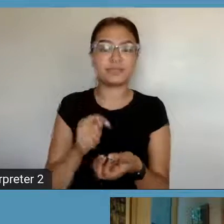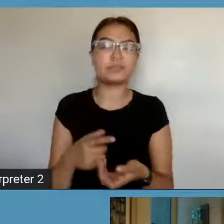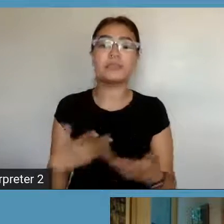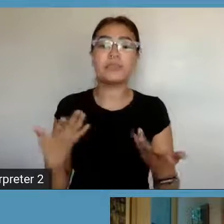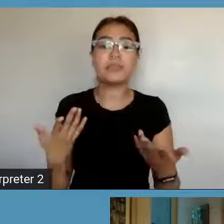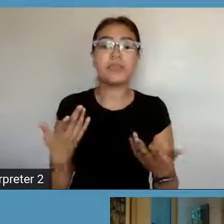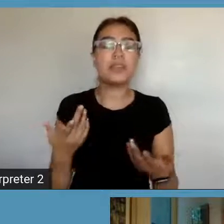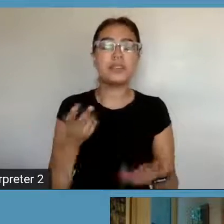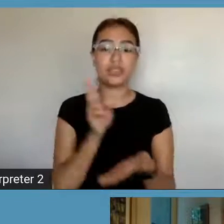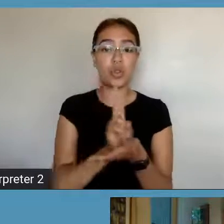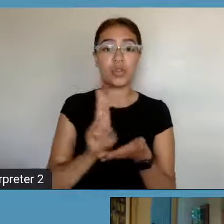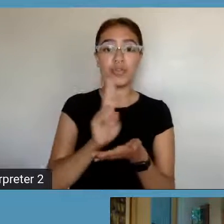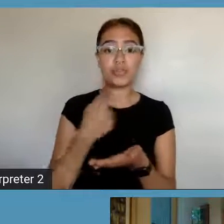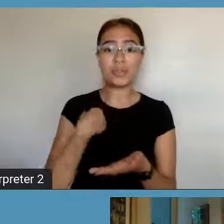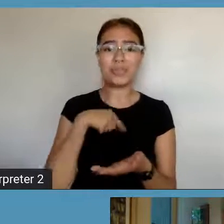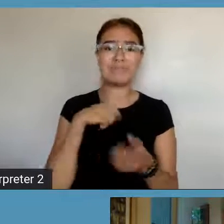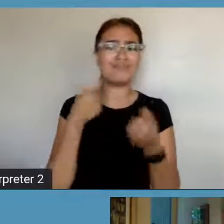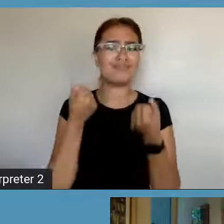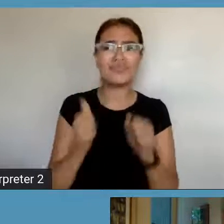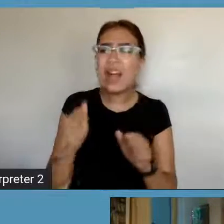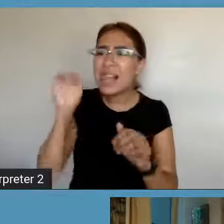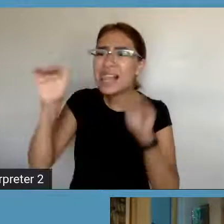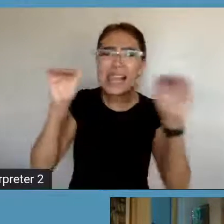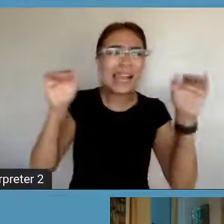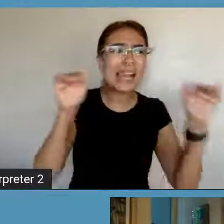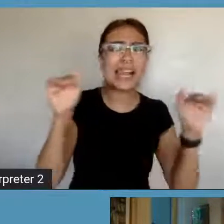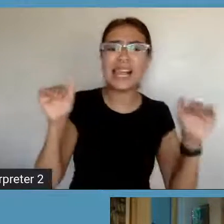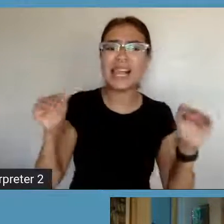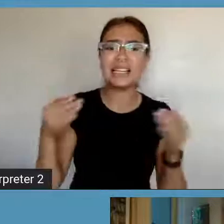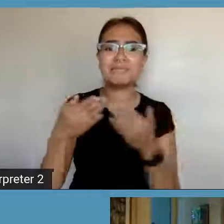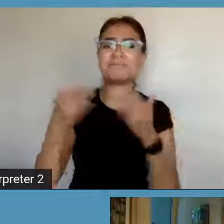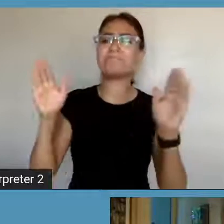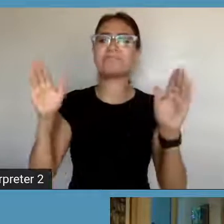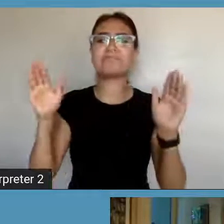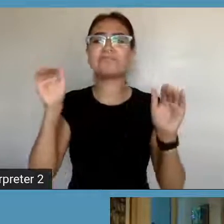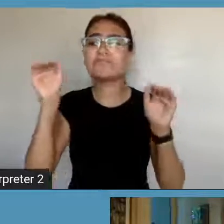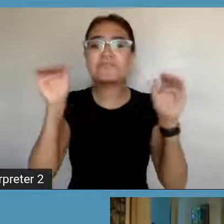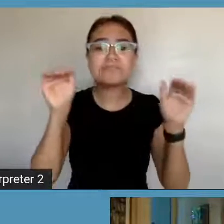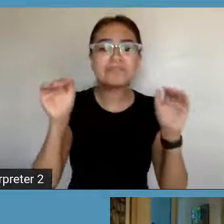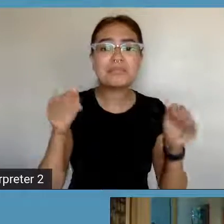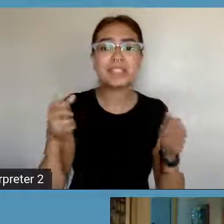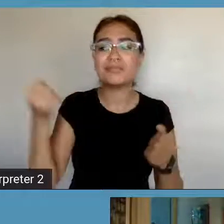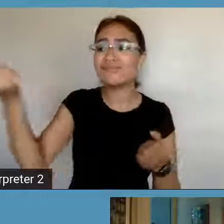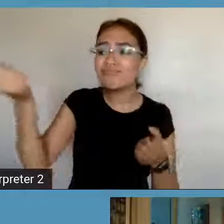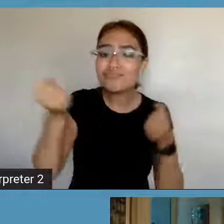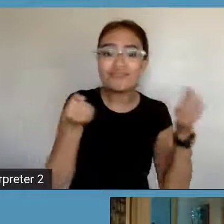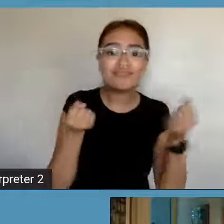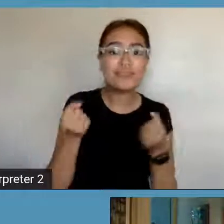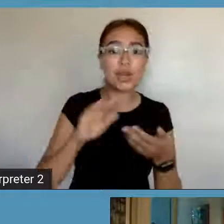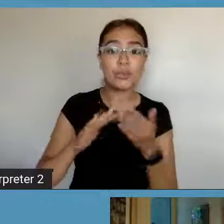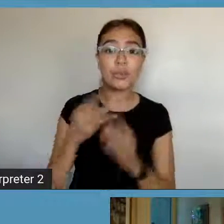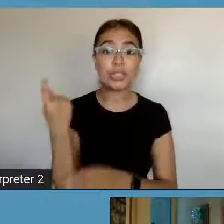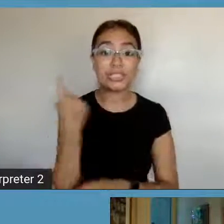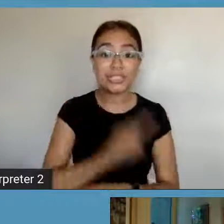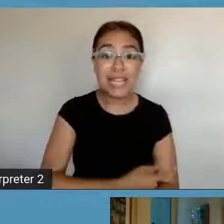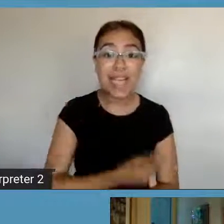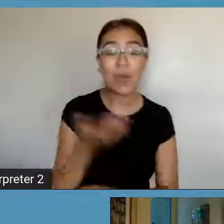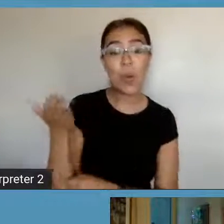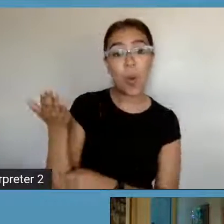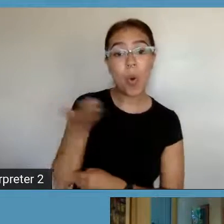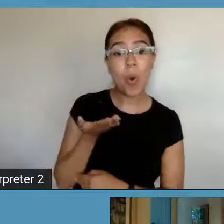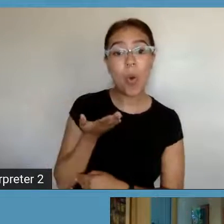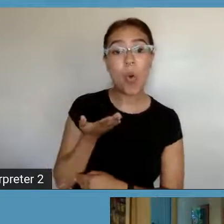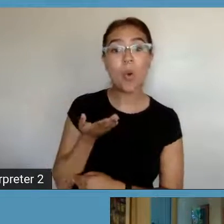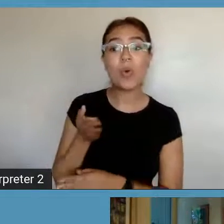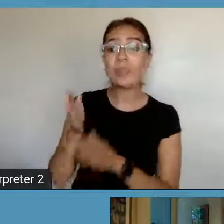try to outreach. As public libraries, you know, we try to outreach, and we try to have community days where we host individuals